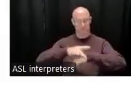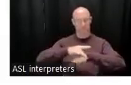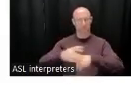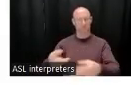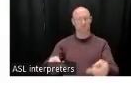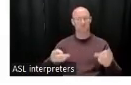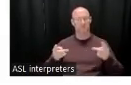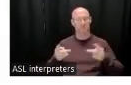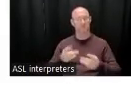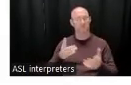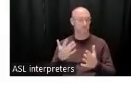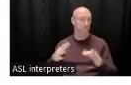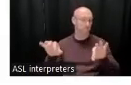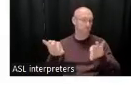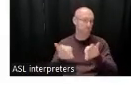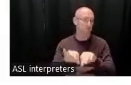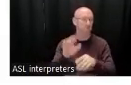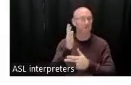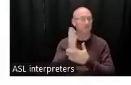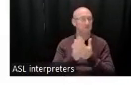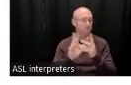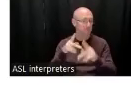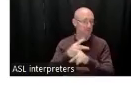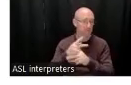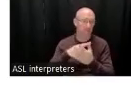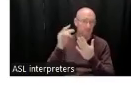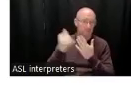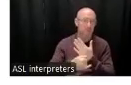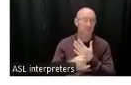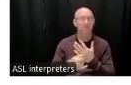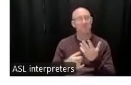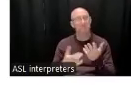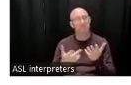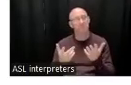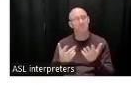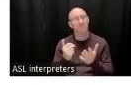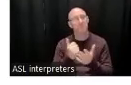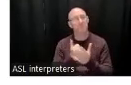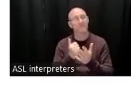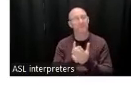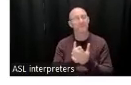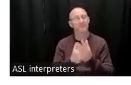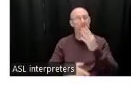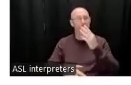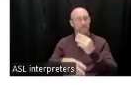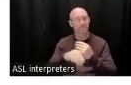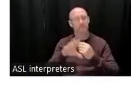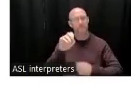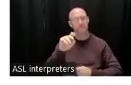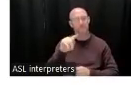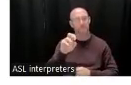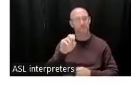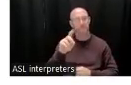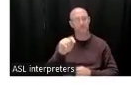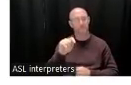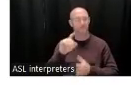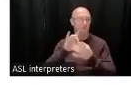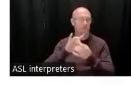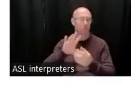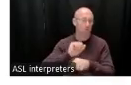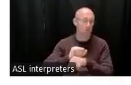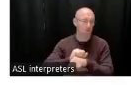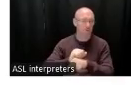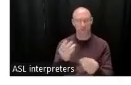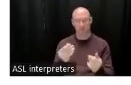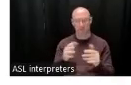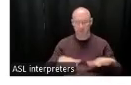be relevant for certain types of projects, but again, helps to put context to the kind of work that you're doing. How is the land